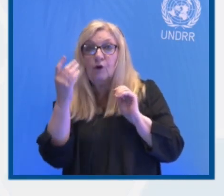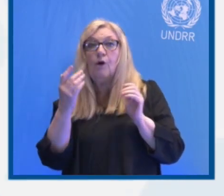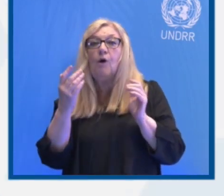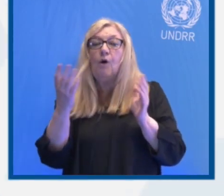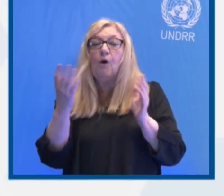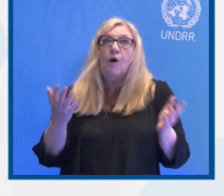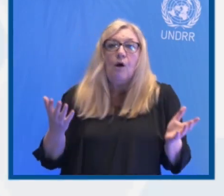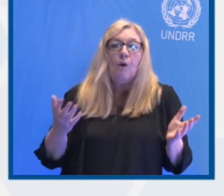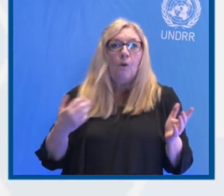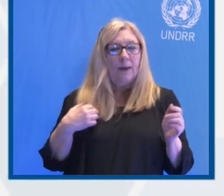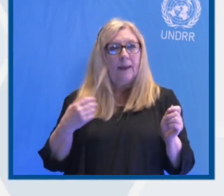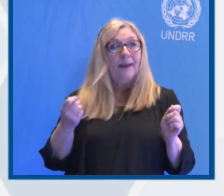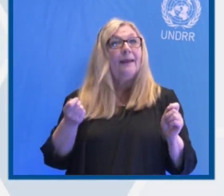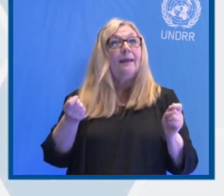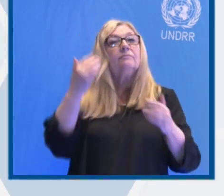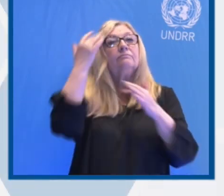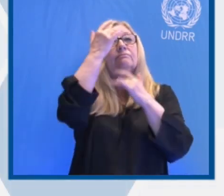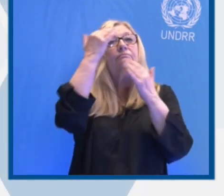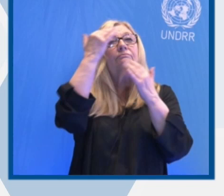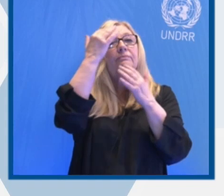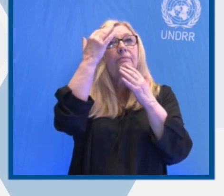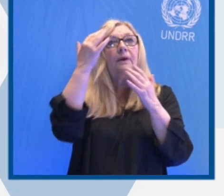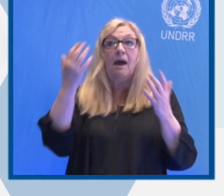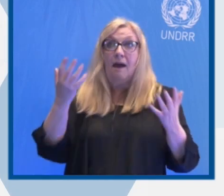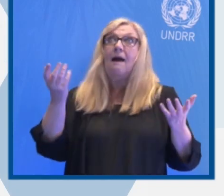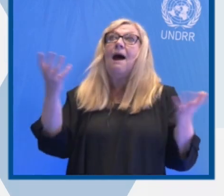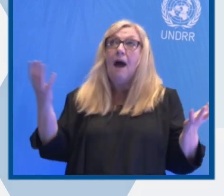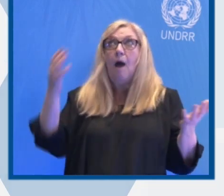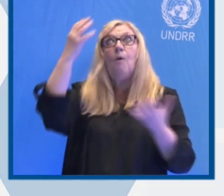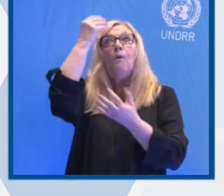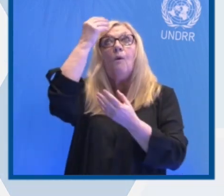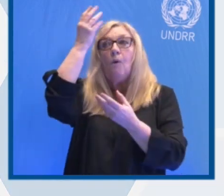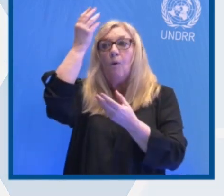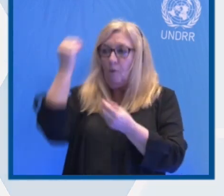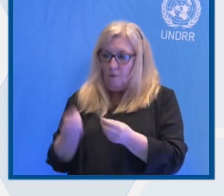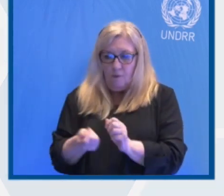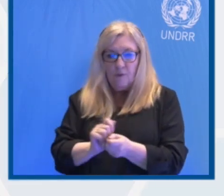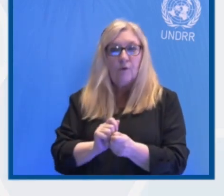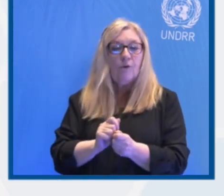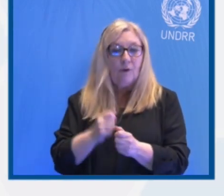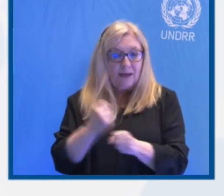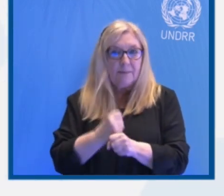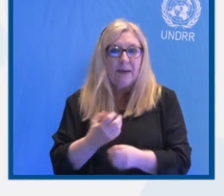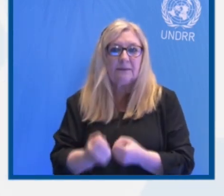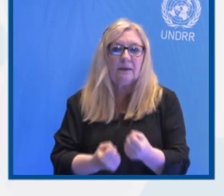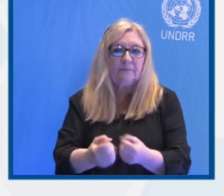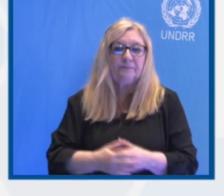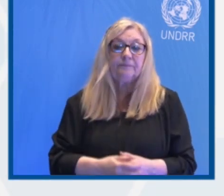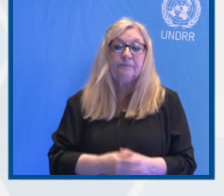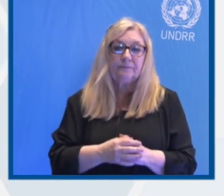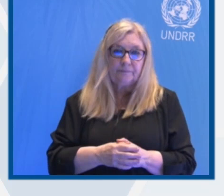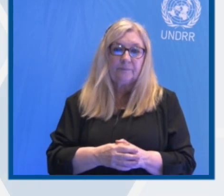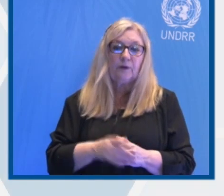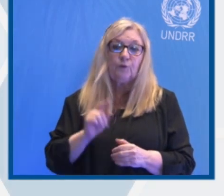towards implementation? So with that, Honorable Minister, you'll have the first word.